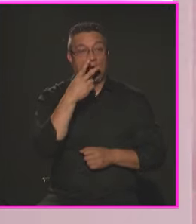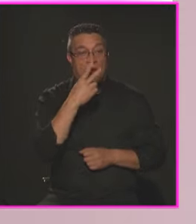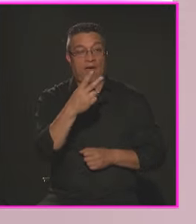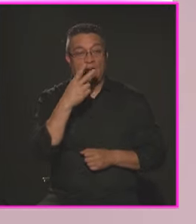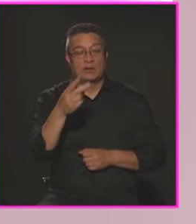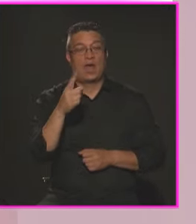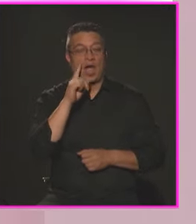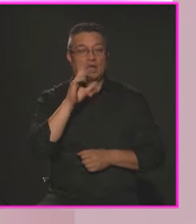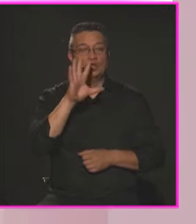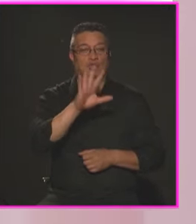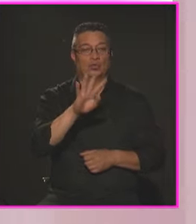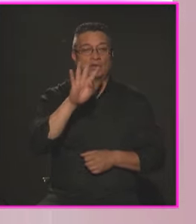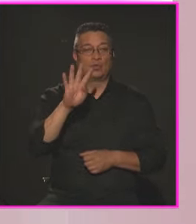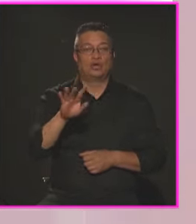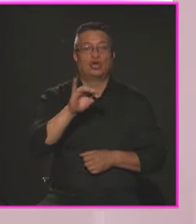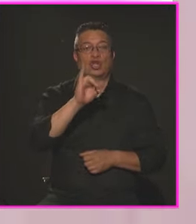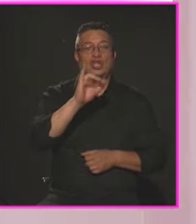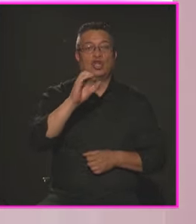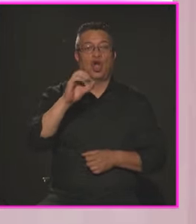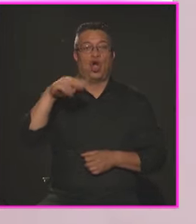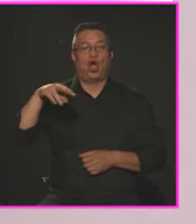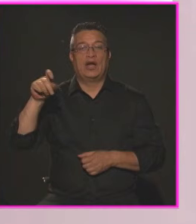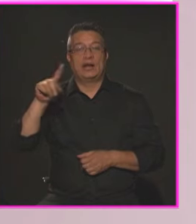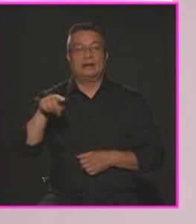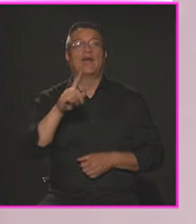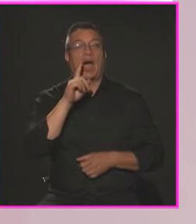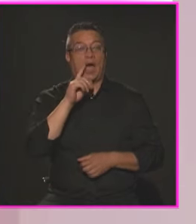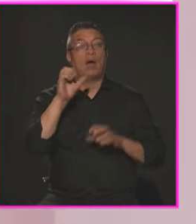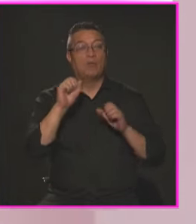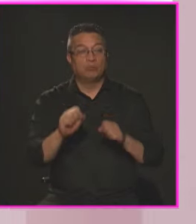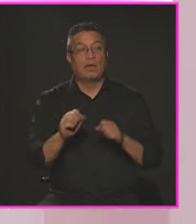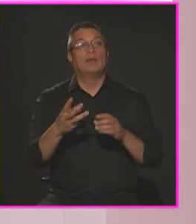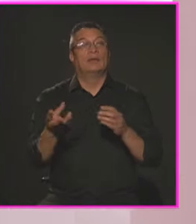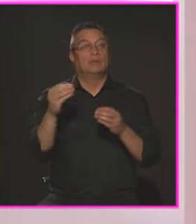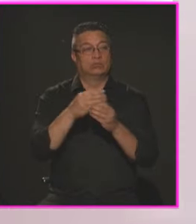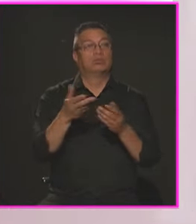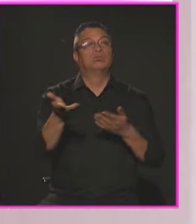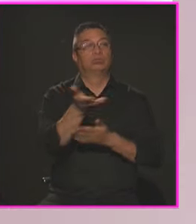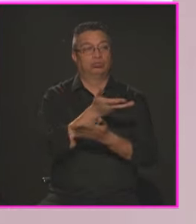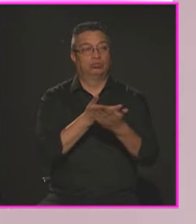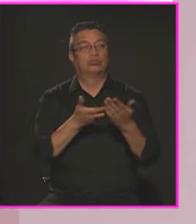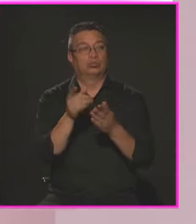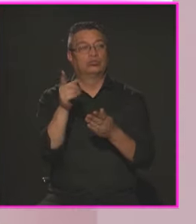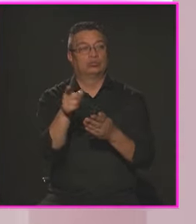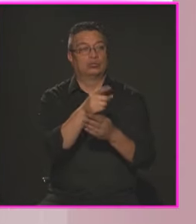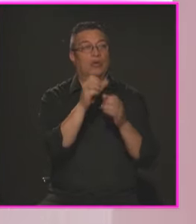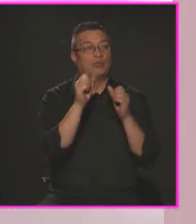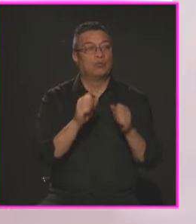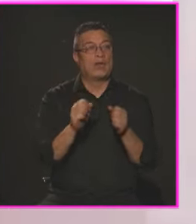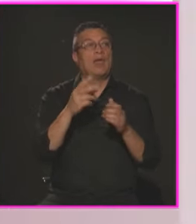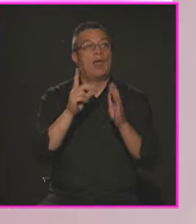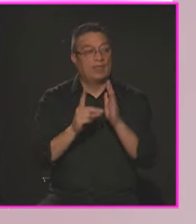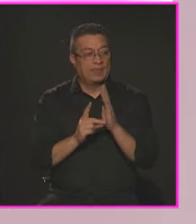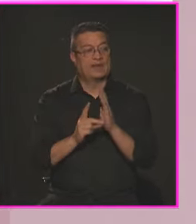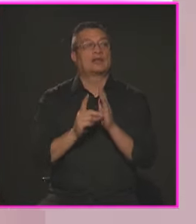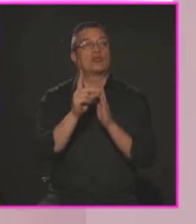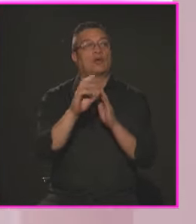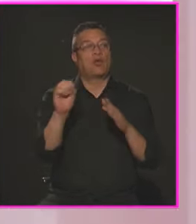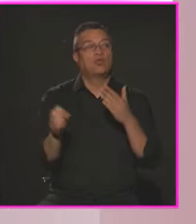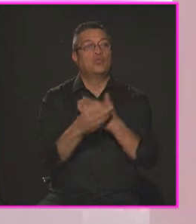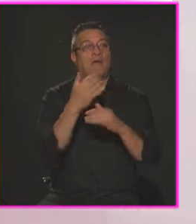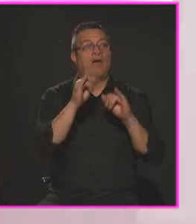It can address these ions, make them interact with each other. It's a kind of abacus to develop new techniques to manipulate matter